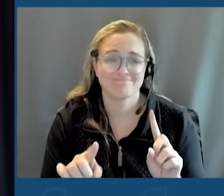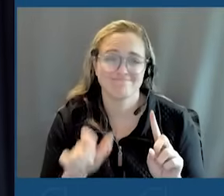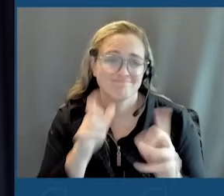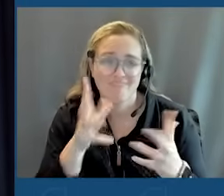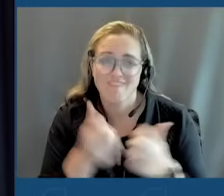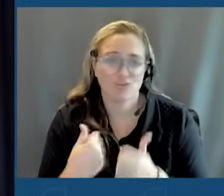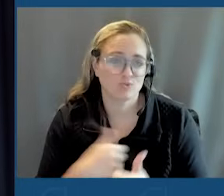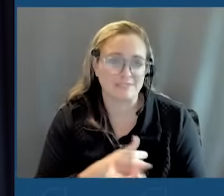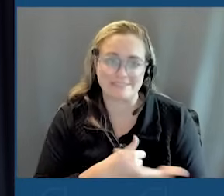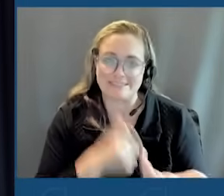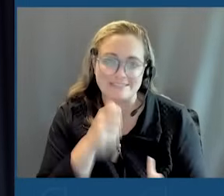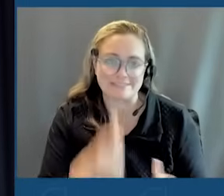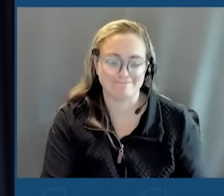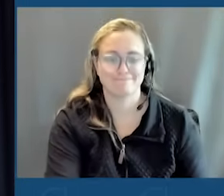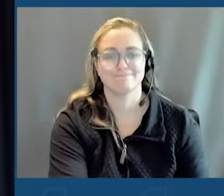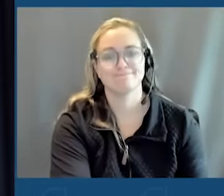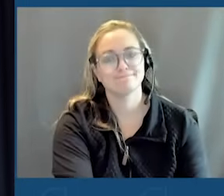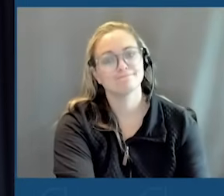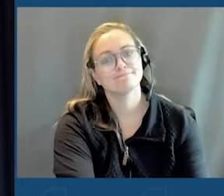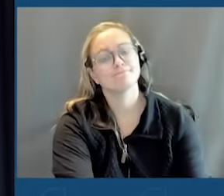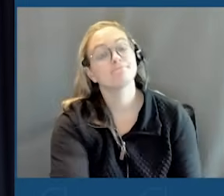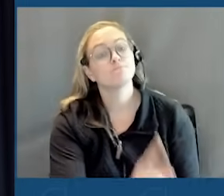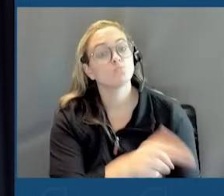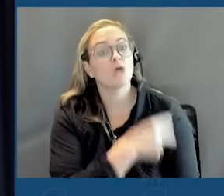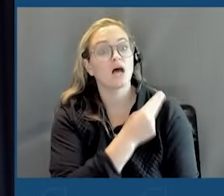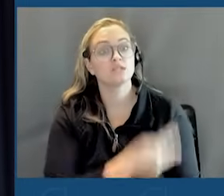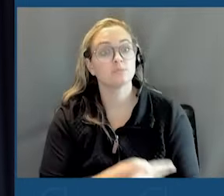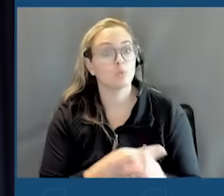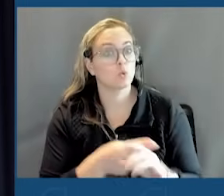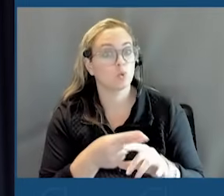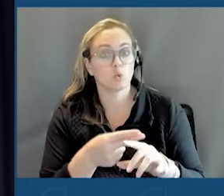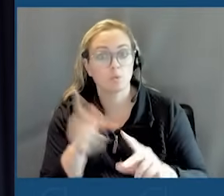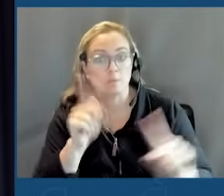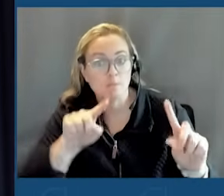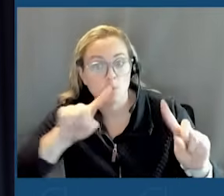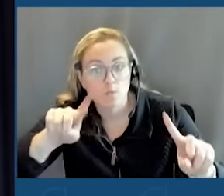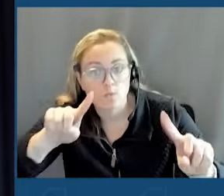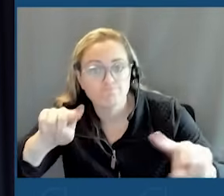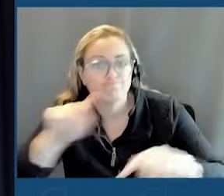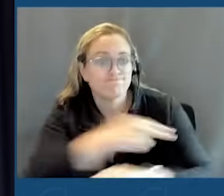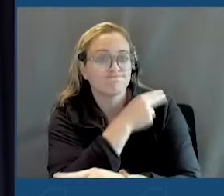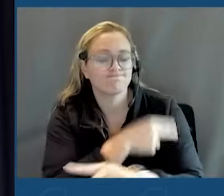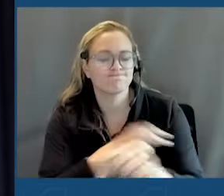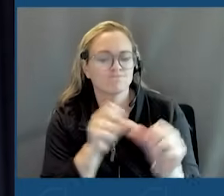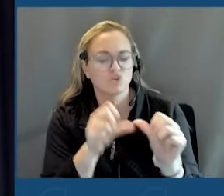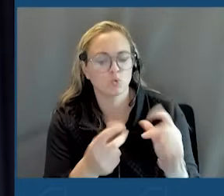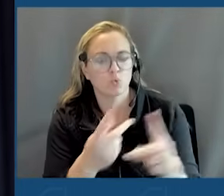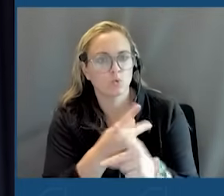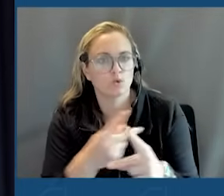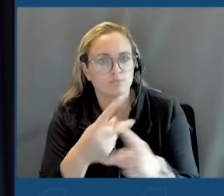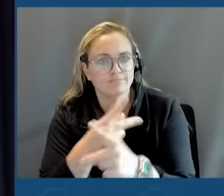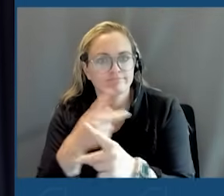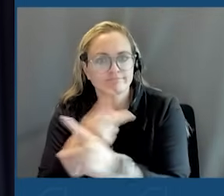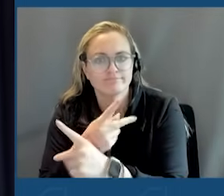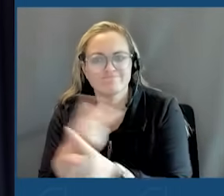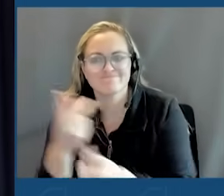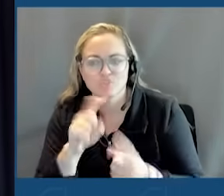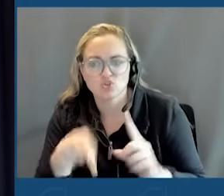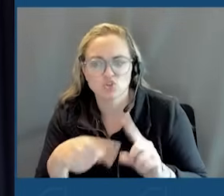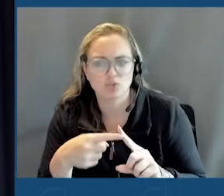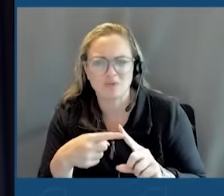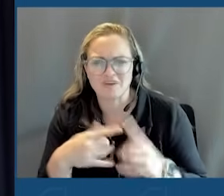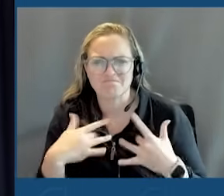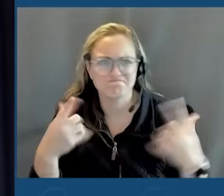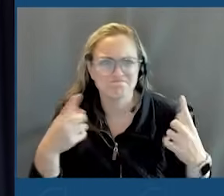us. And hospitalizations are rising. People have questions about new strains, new variants, what's this all